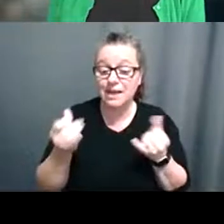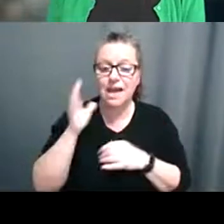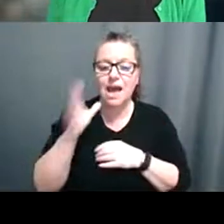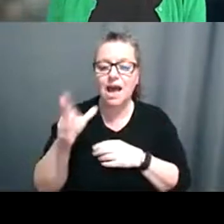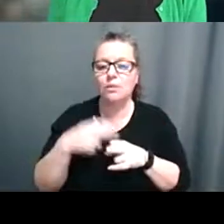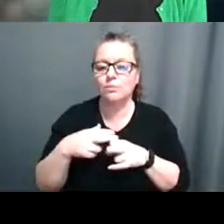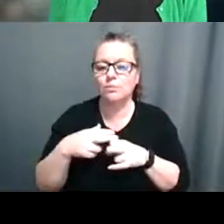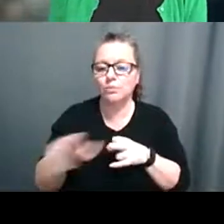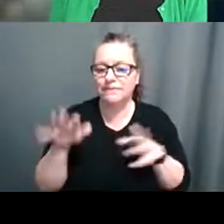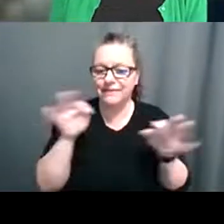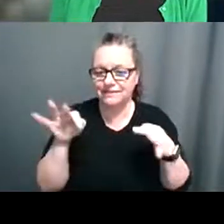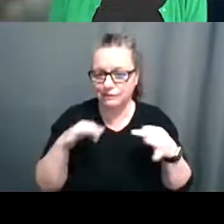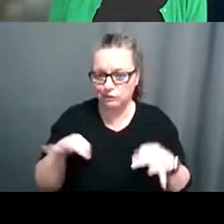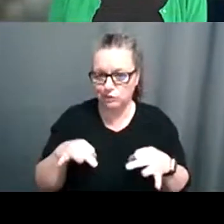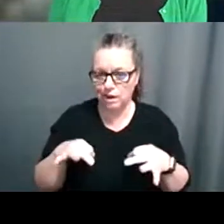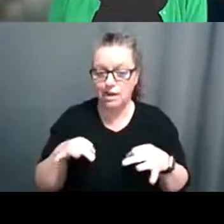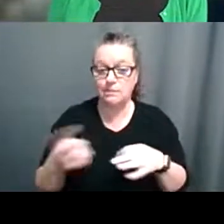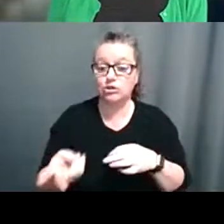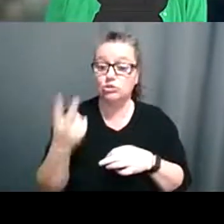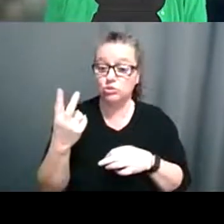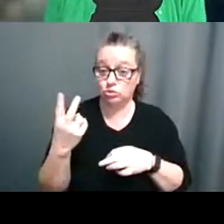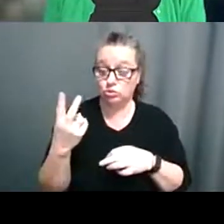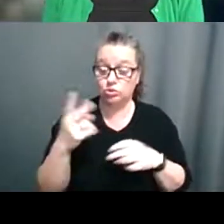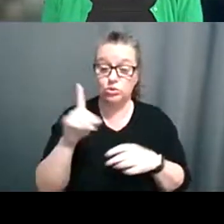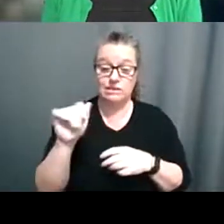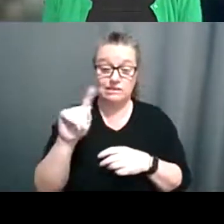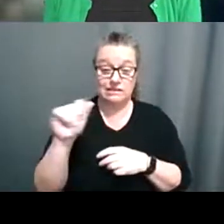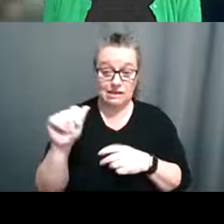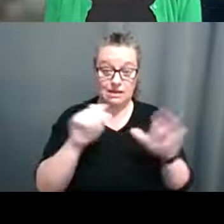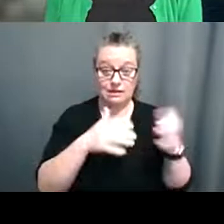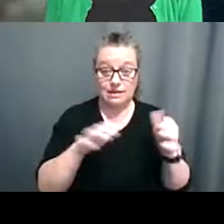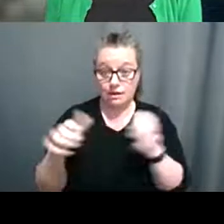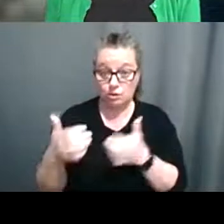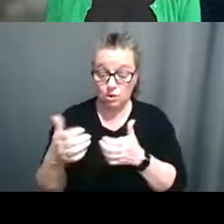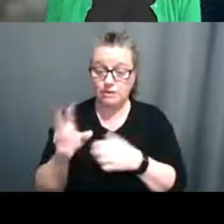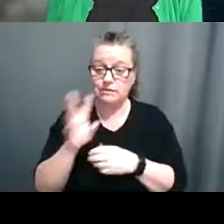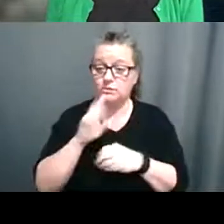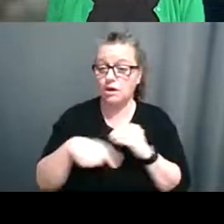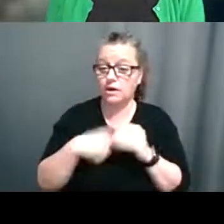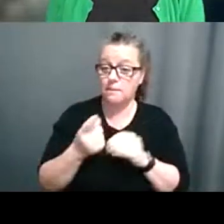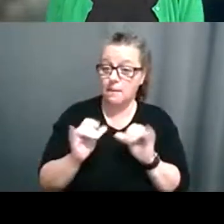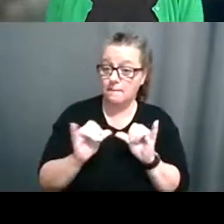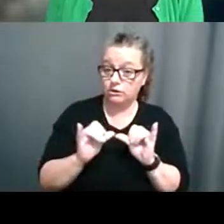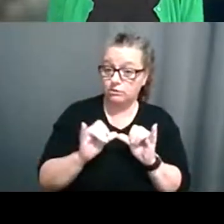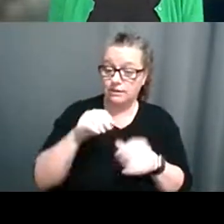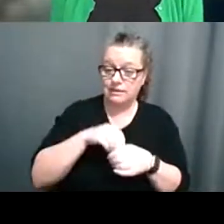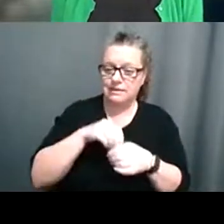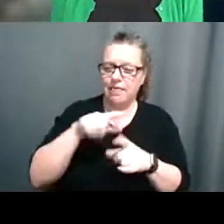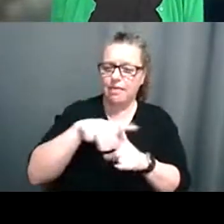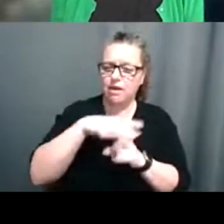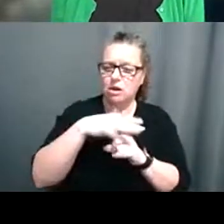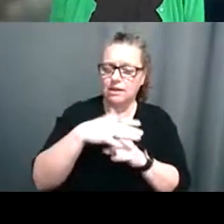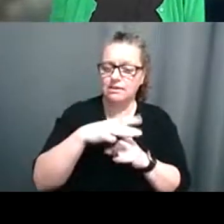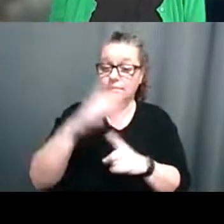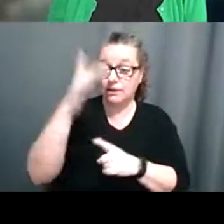briefly describing two overarching data categories, talking about measurement within the context of